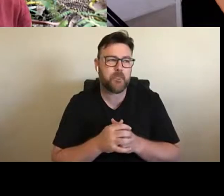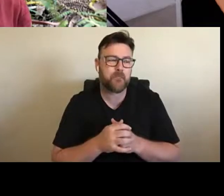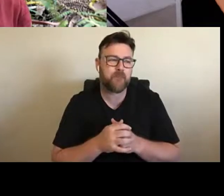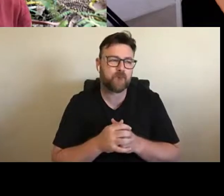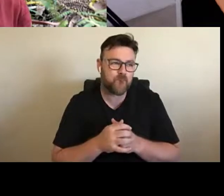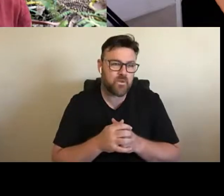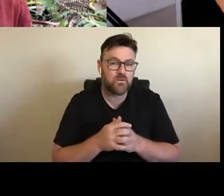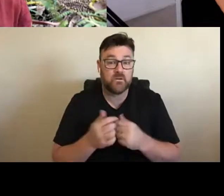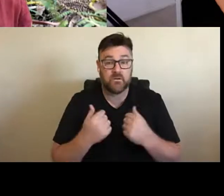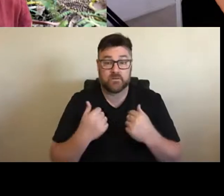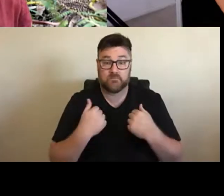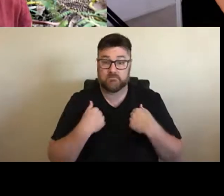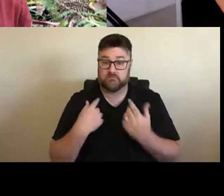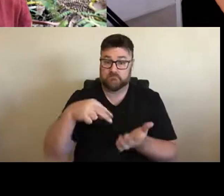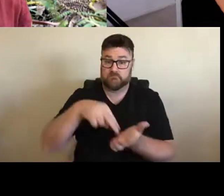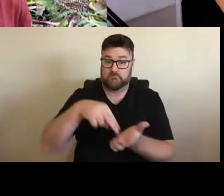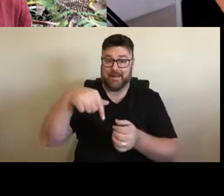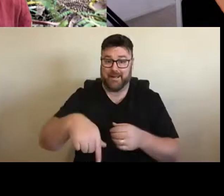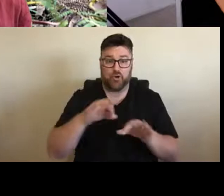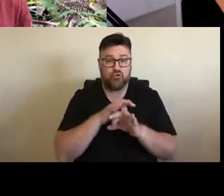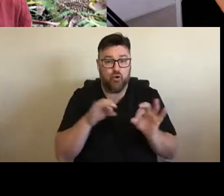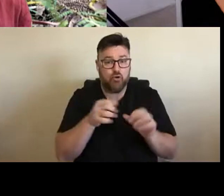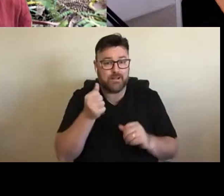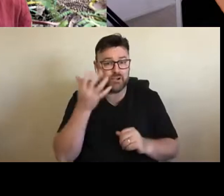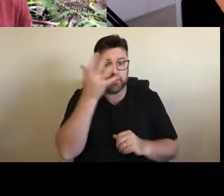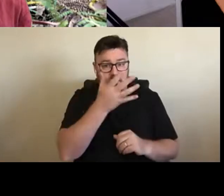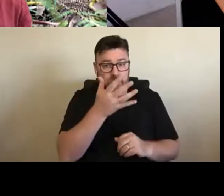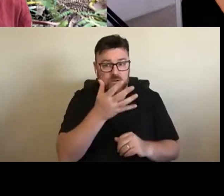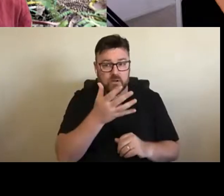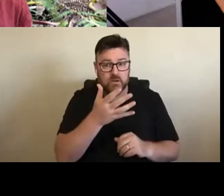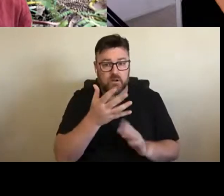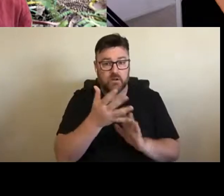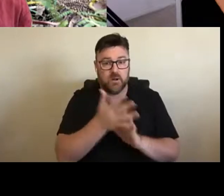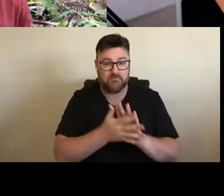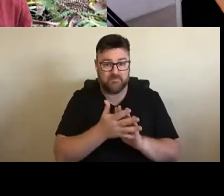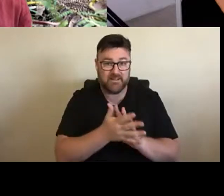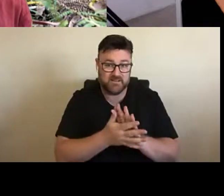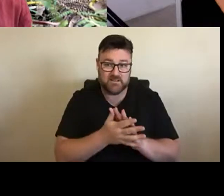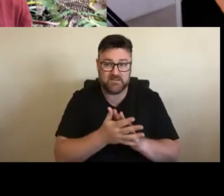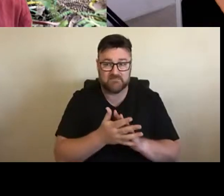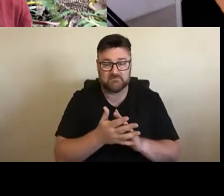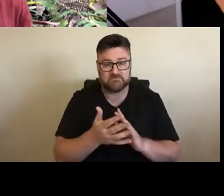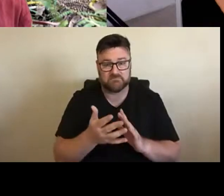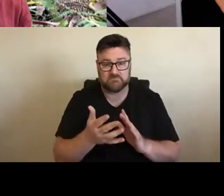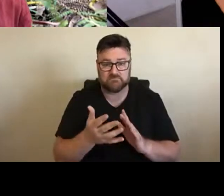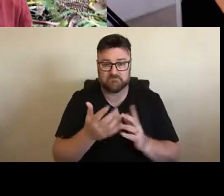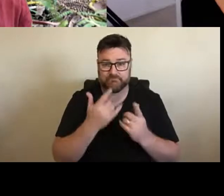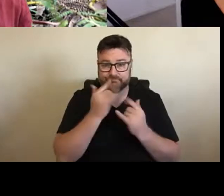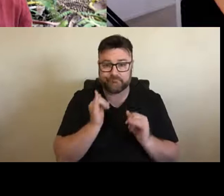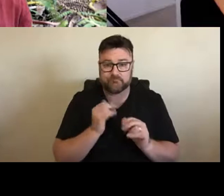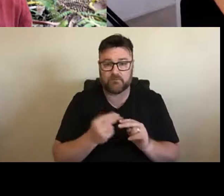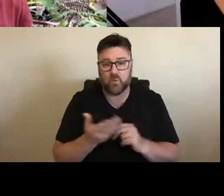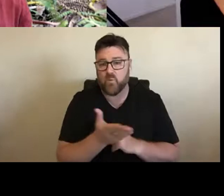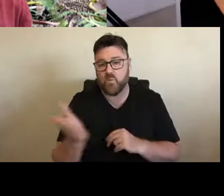my presence here as a non-Indigenous person as well comes at the cost of a lot, like a